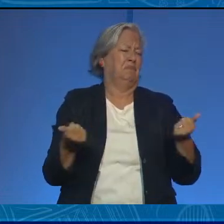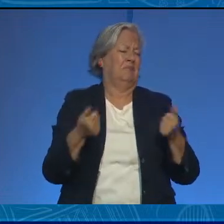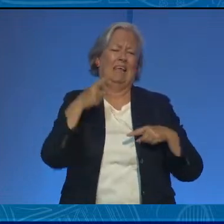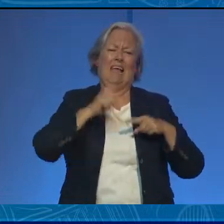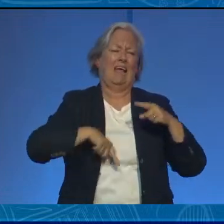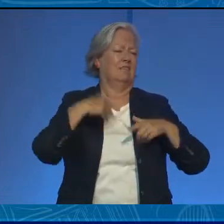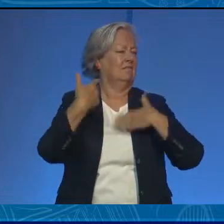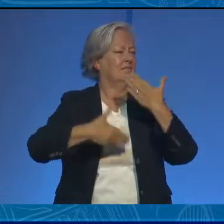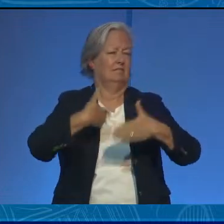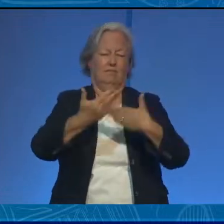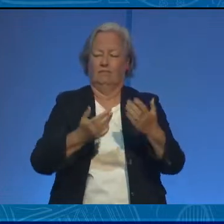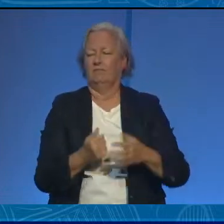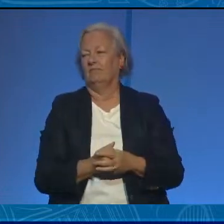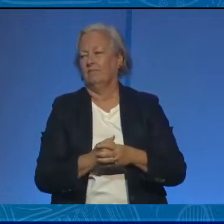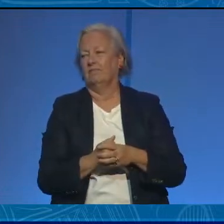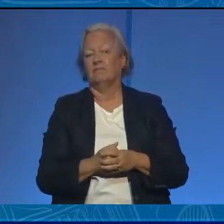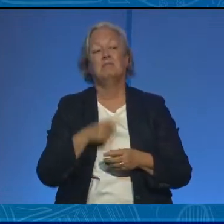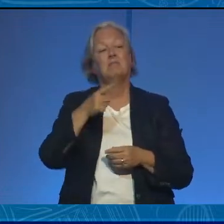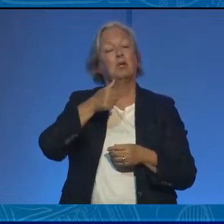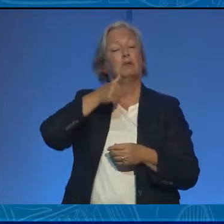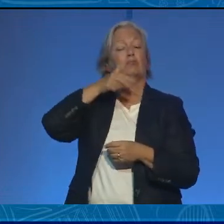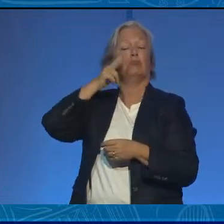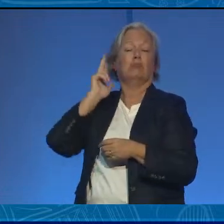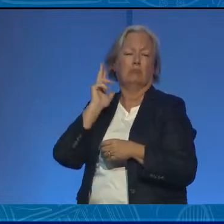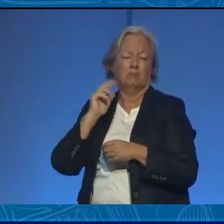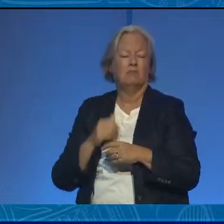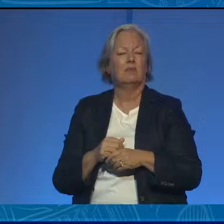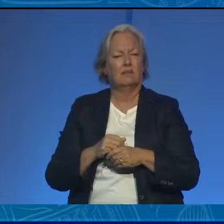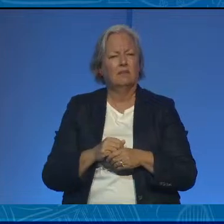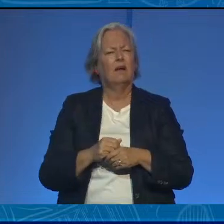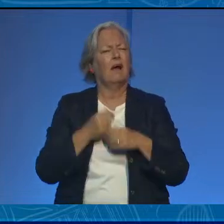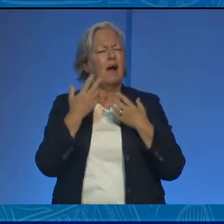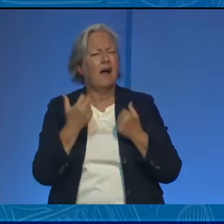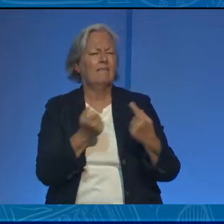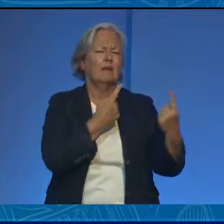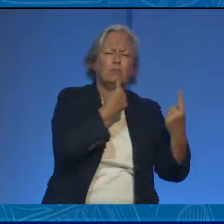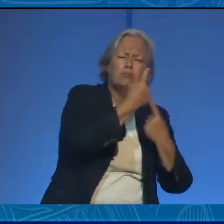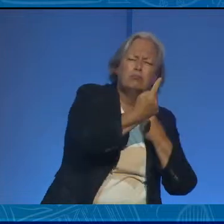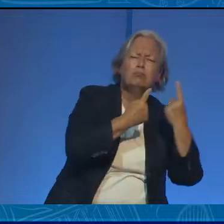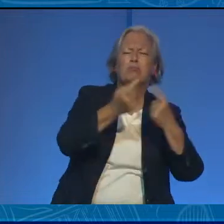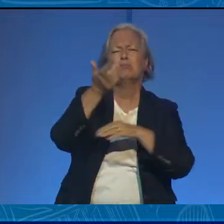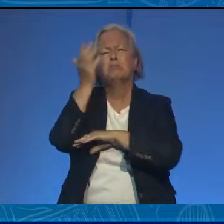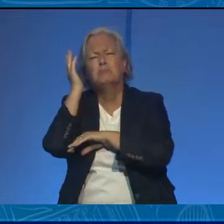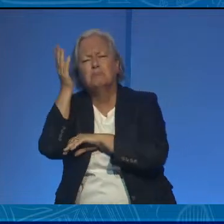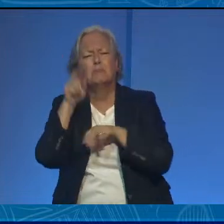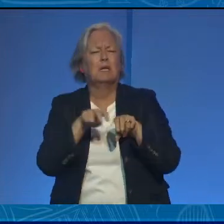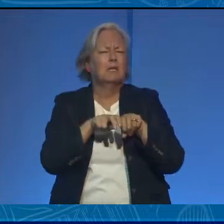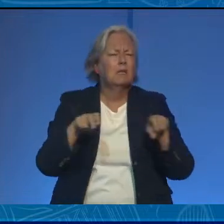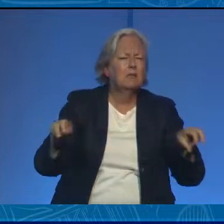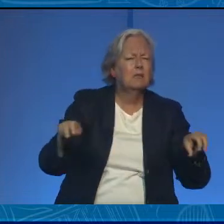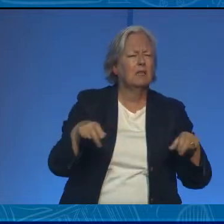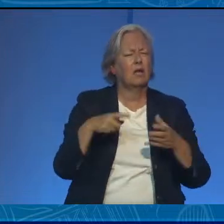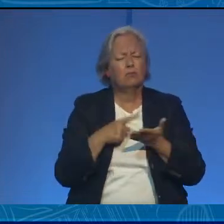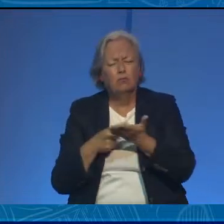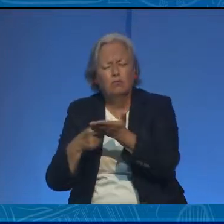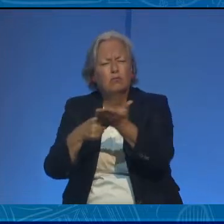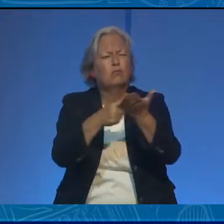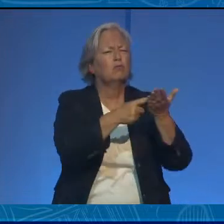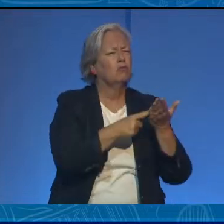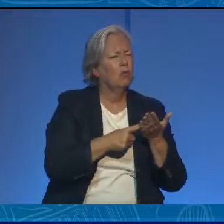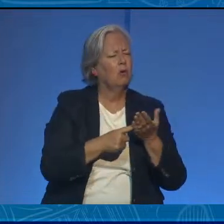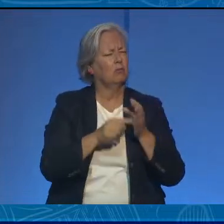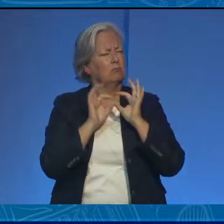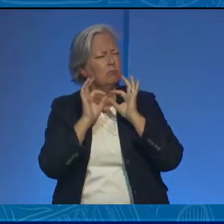Over the past few days, we have engaged in rather thought-provoking discussions, gained valuable insights, and